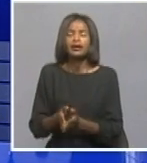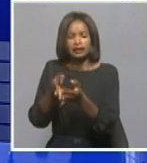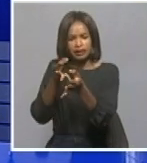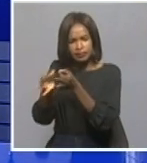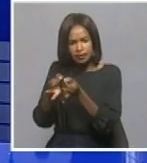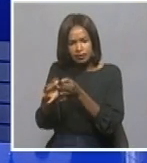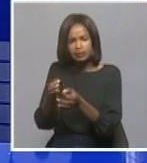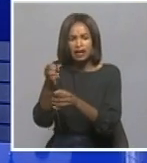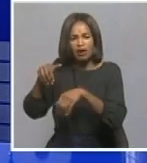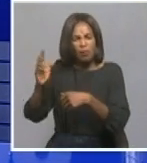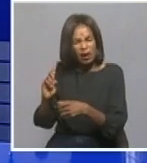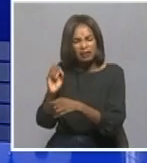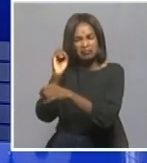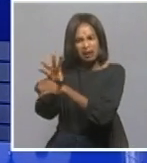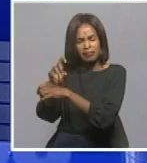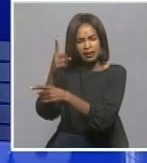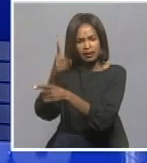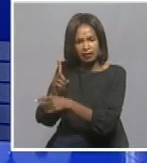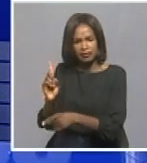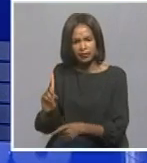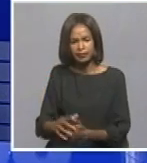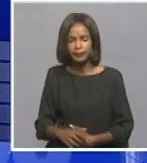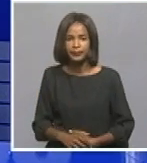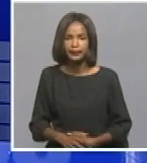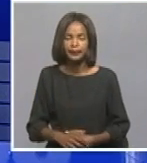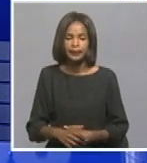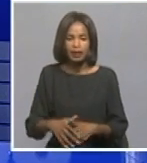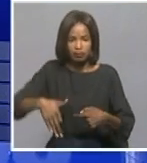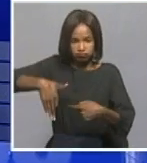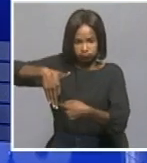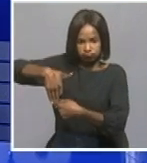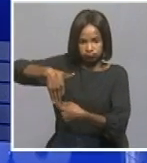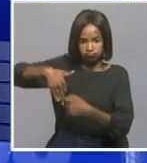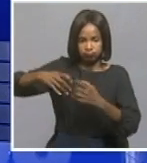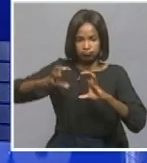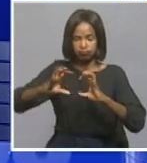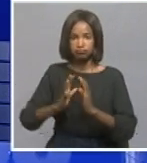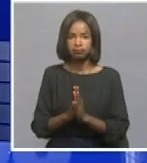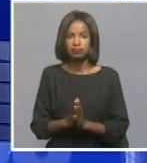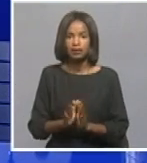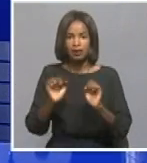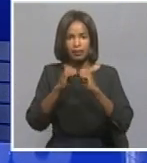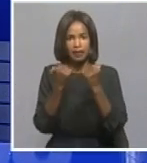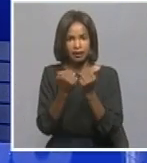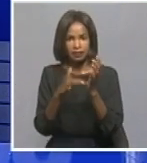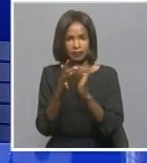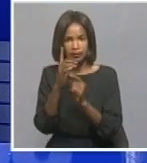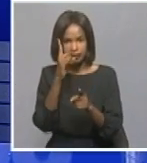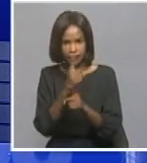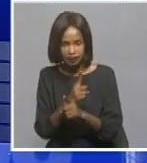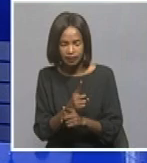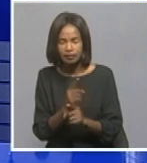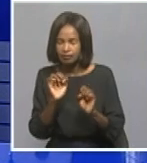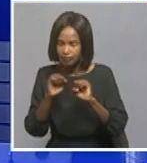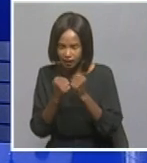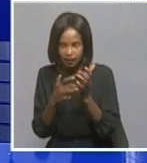on some of the recommendations that they have made to government. Moving over to the south. Civic organizations, political parties and local